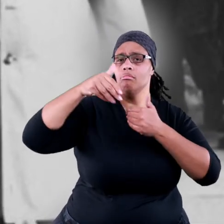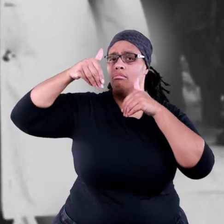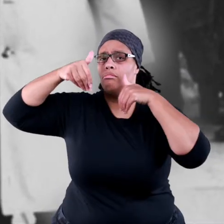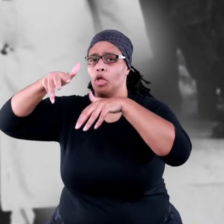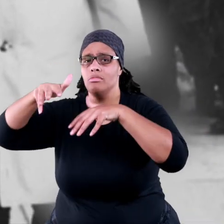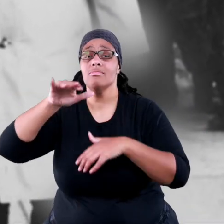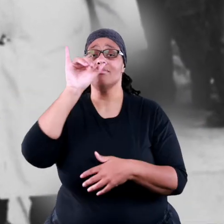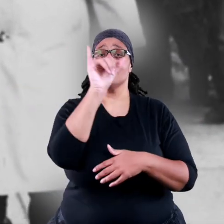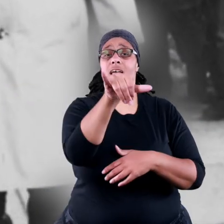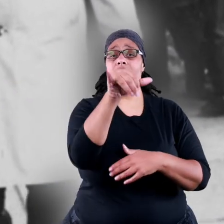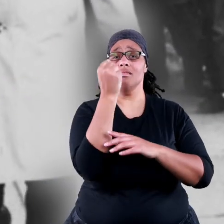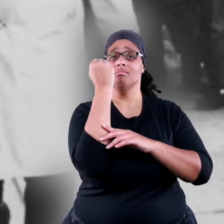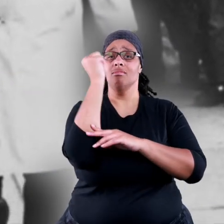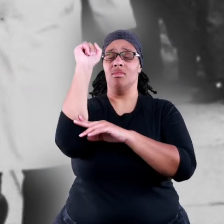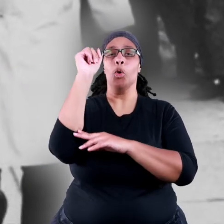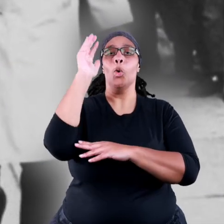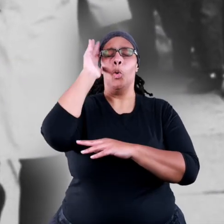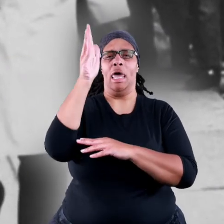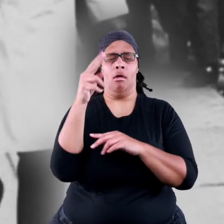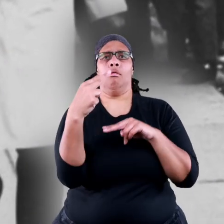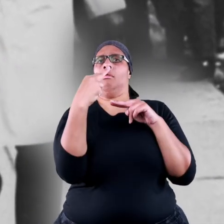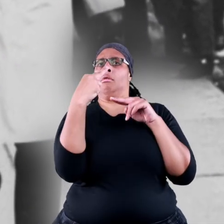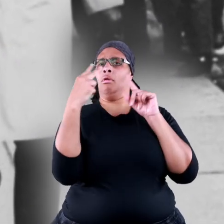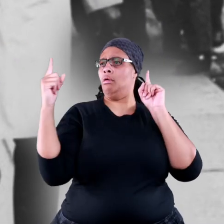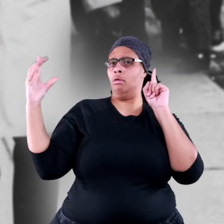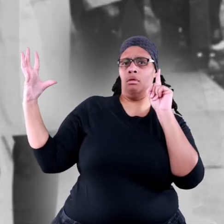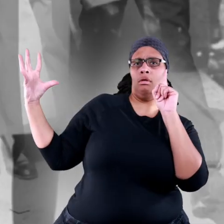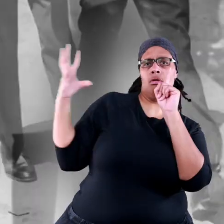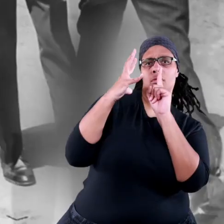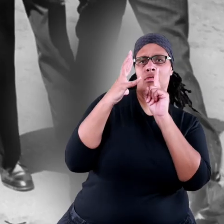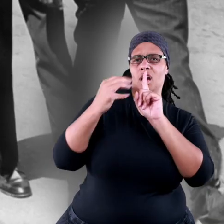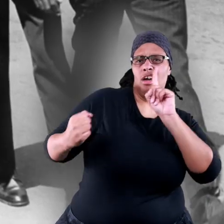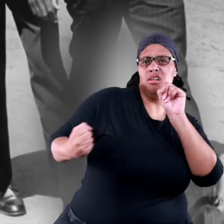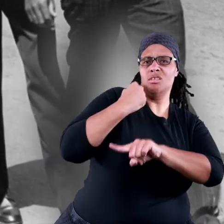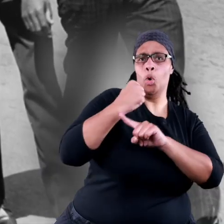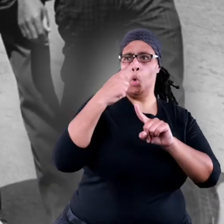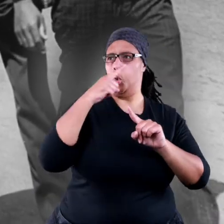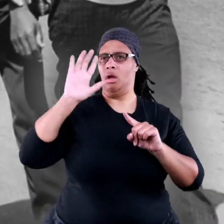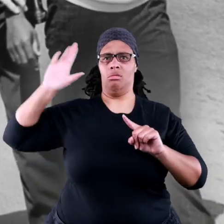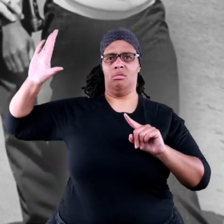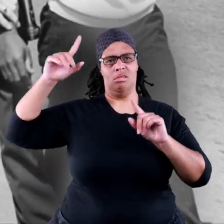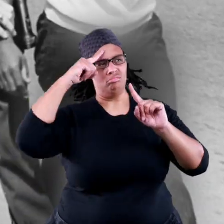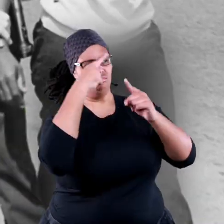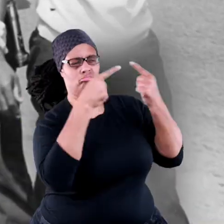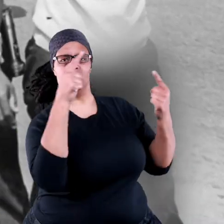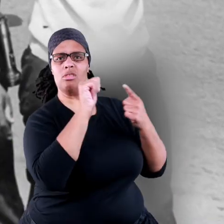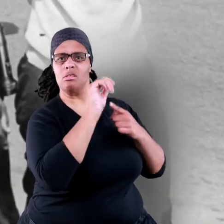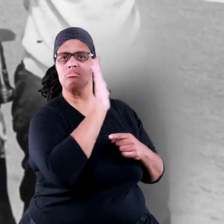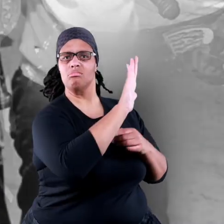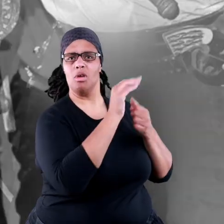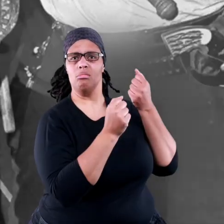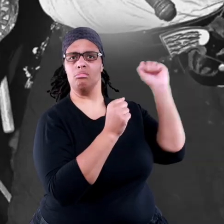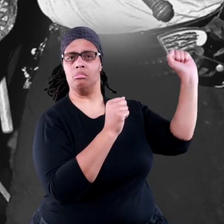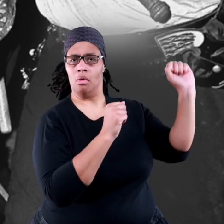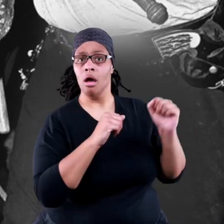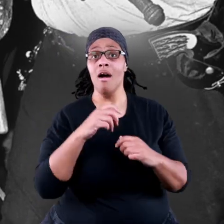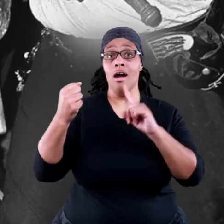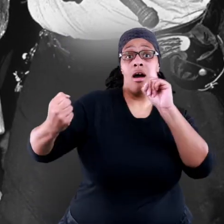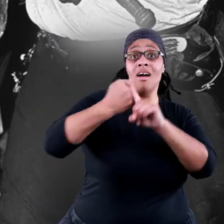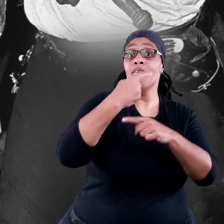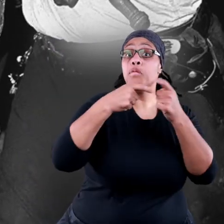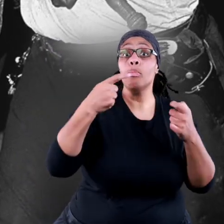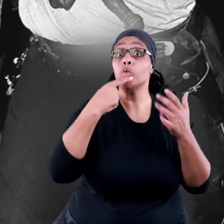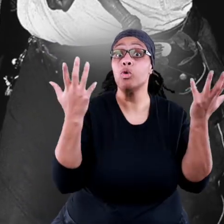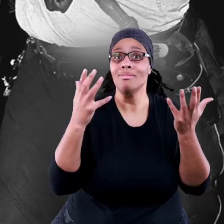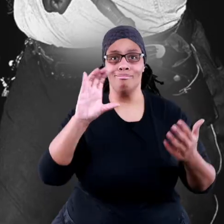or marches. These protests would be met with violence from people who disagreed with their protests and